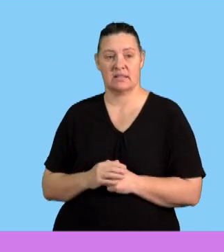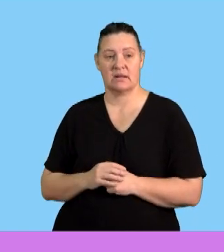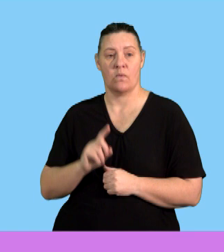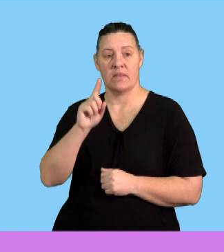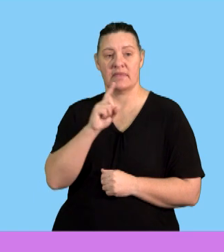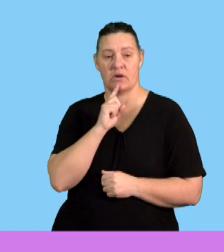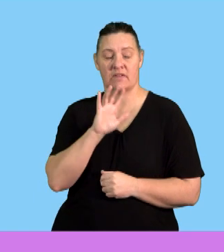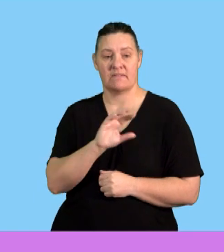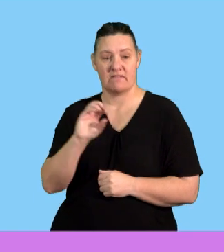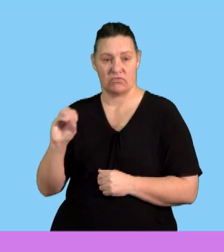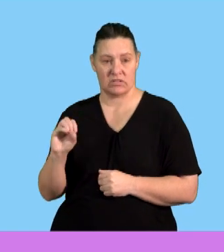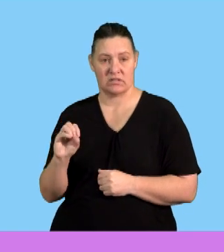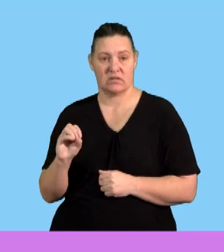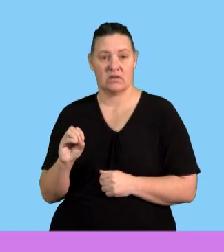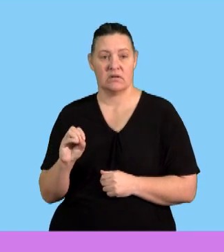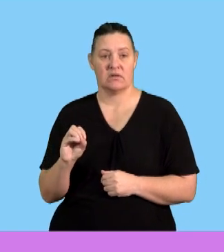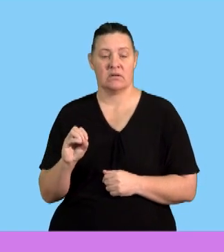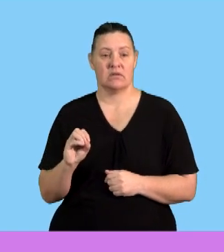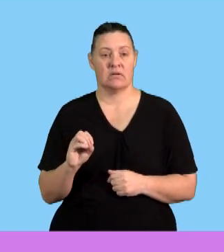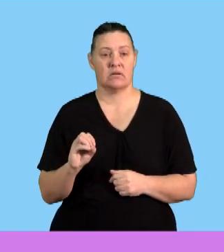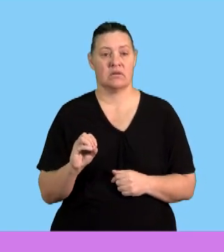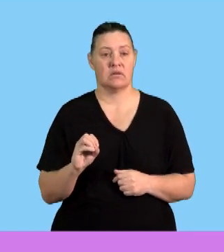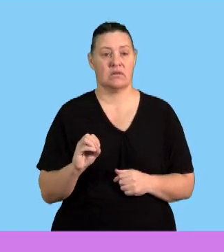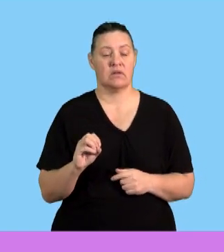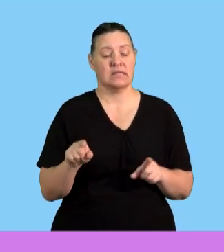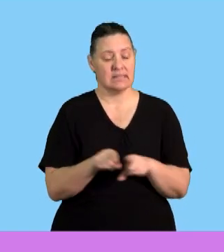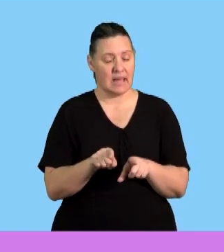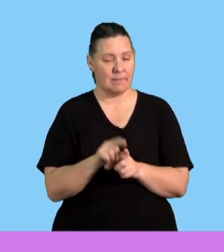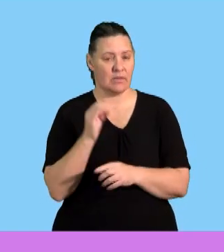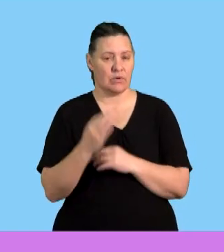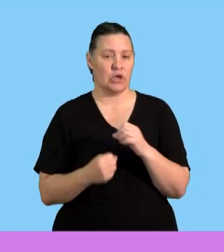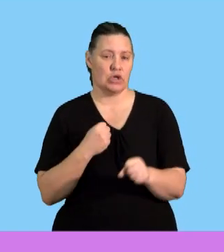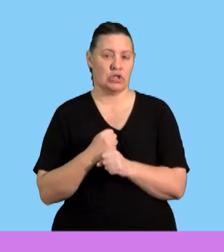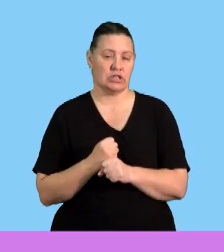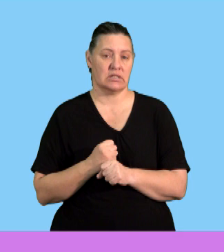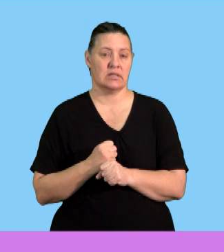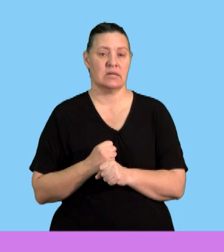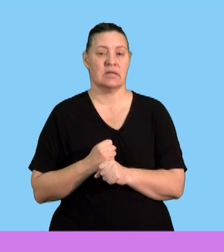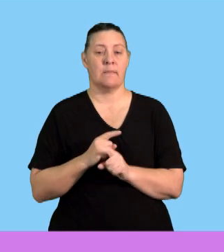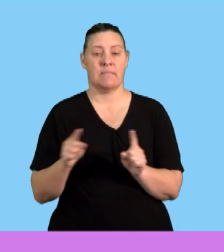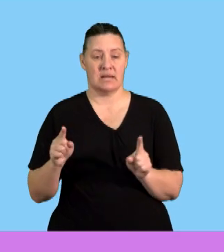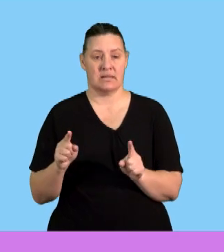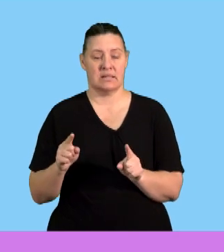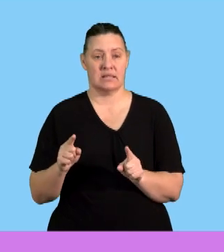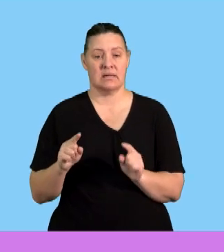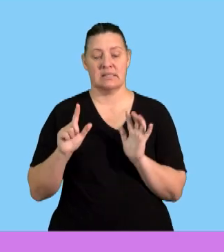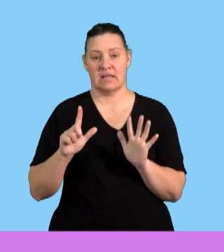invest 1,500 Rand also for 3 years